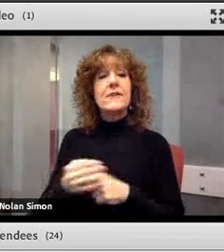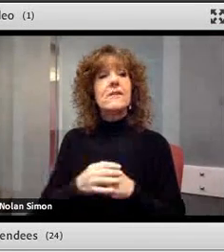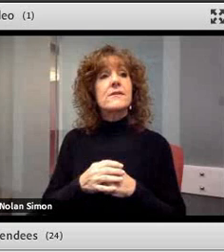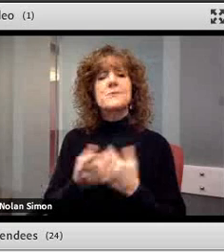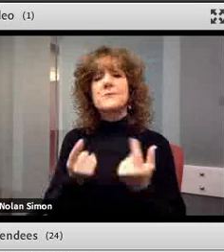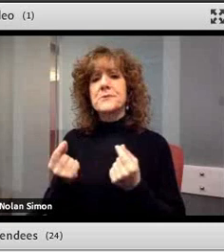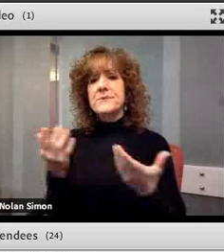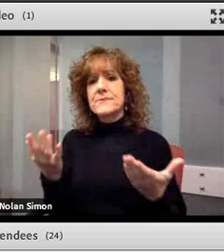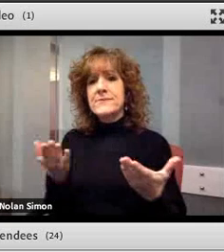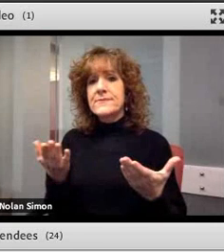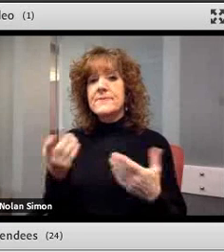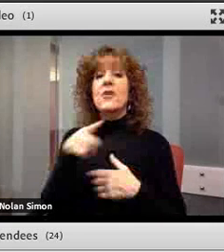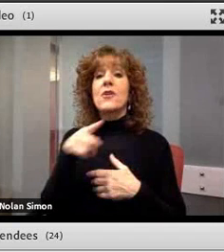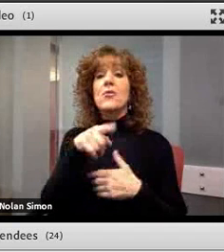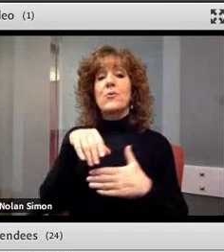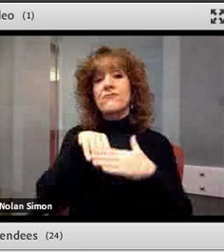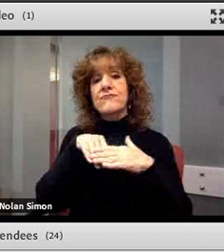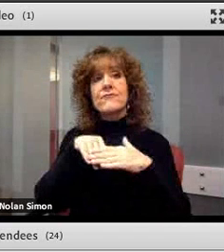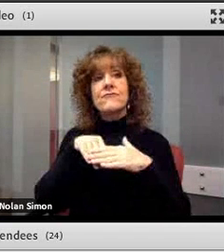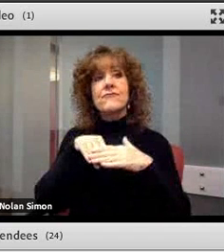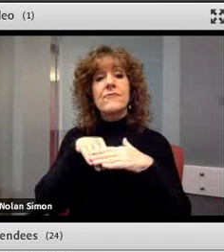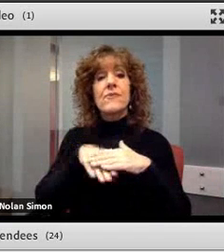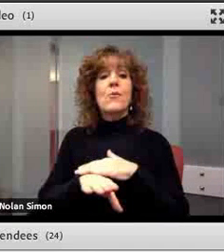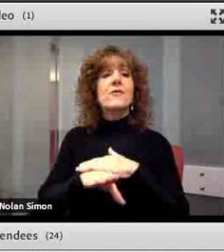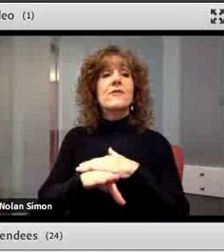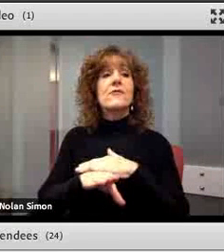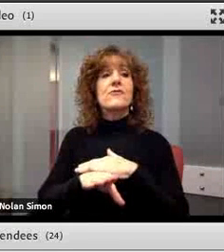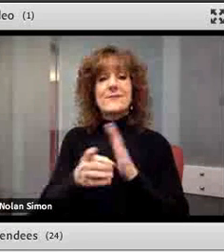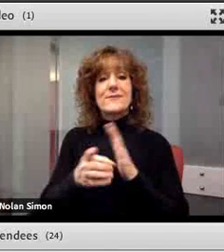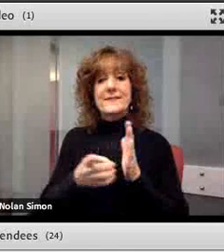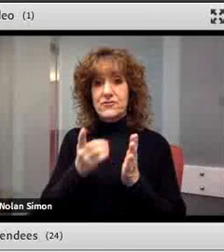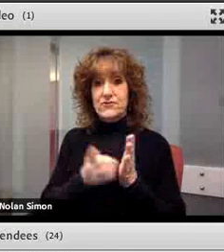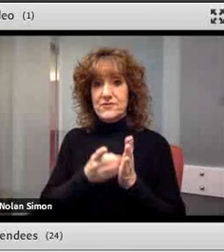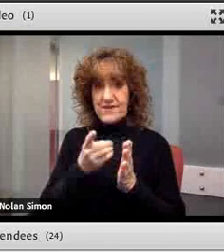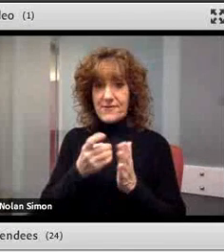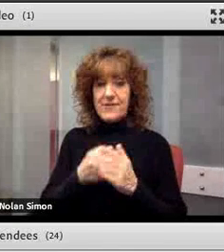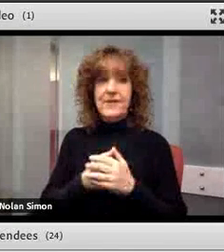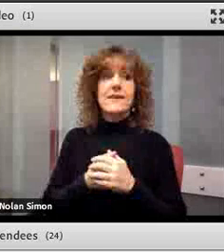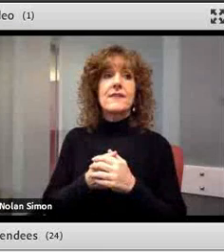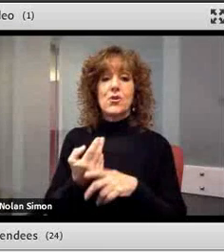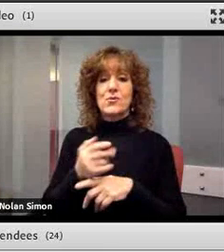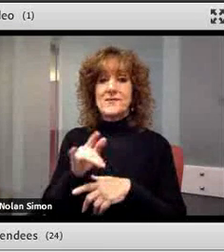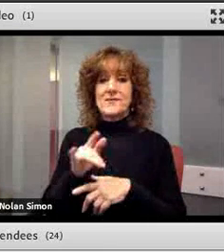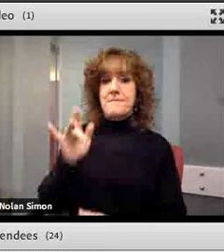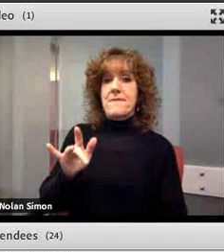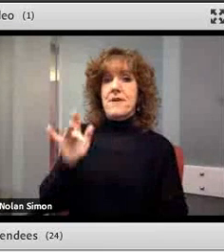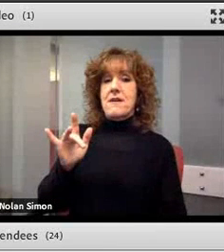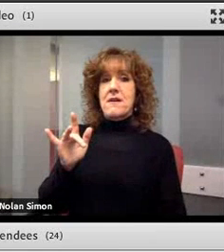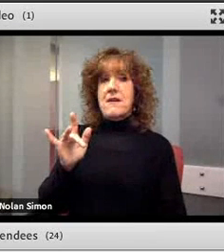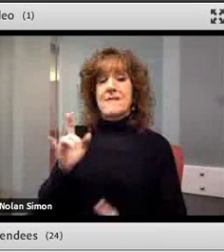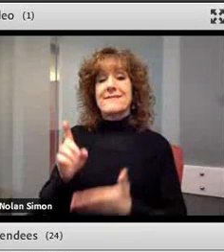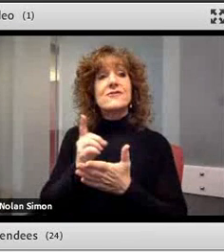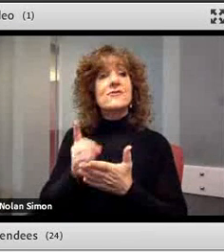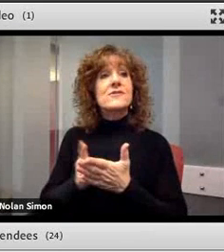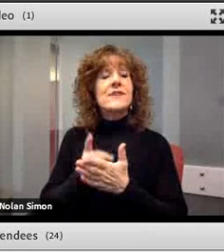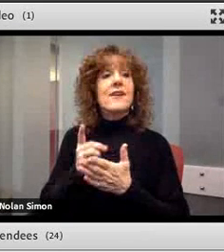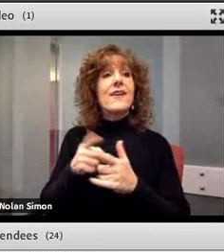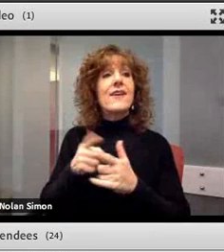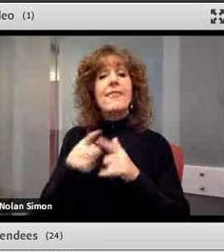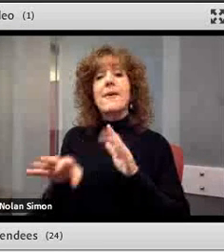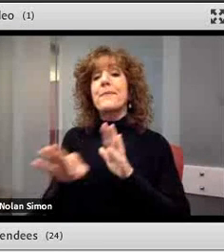what you can do is you can go into the dictionary using that button, and you